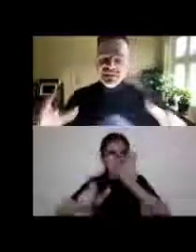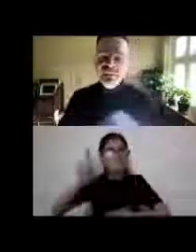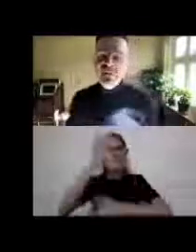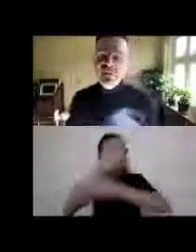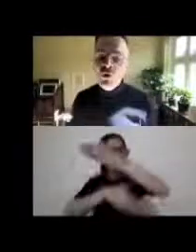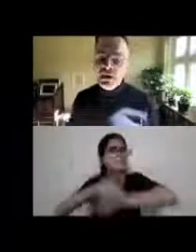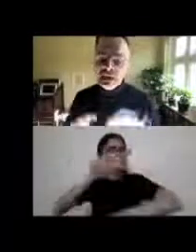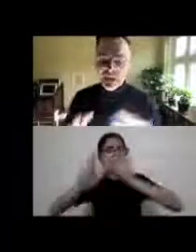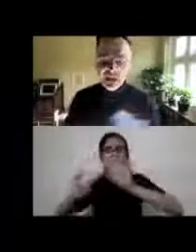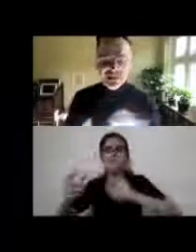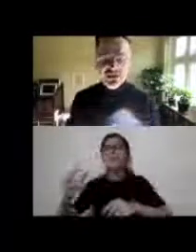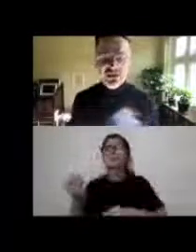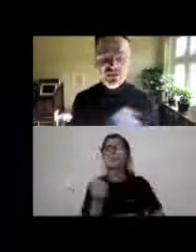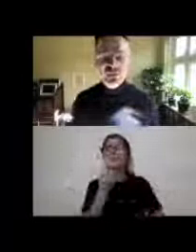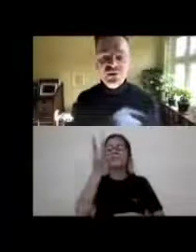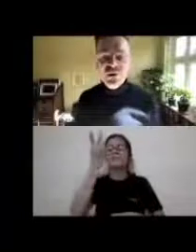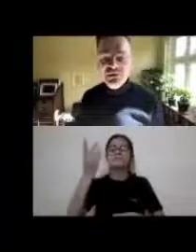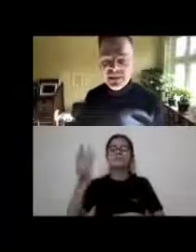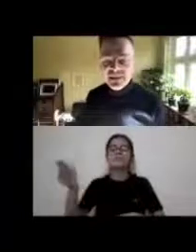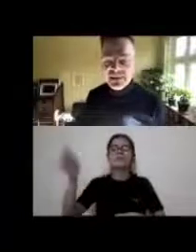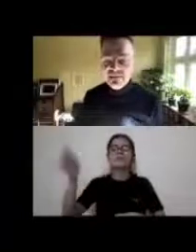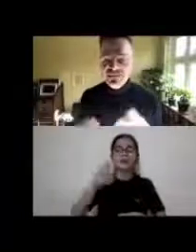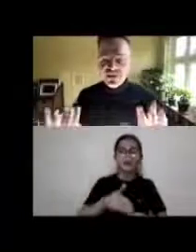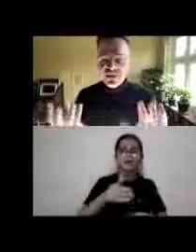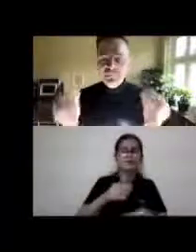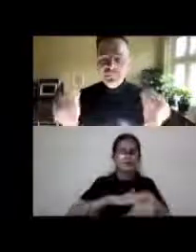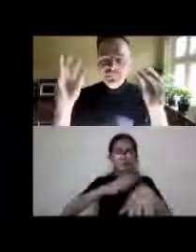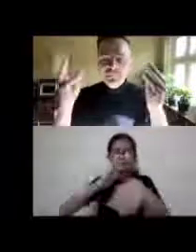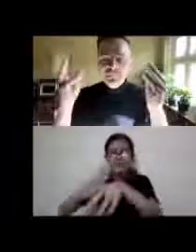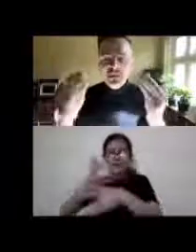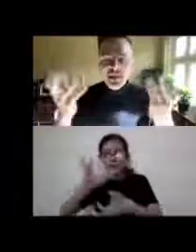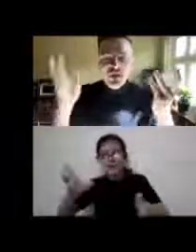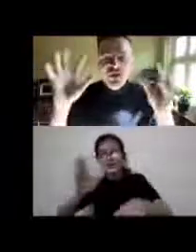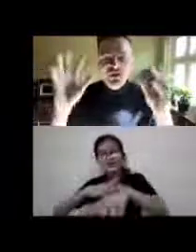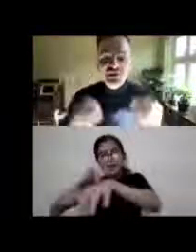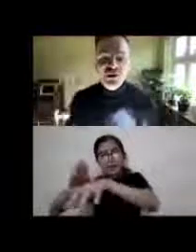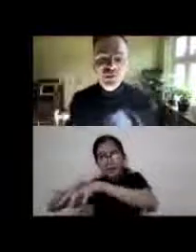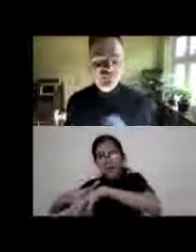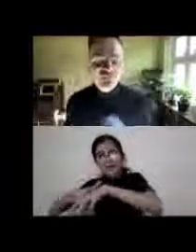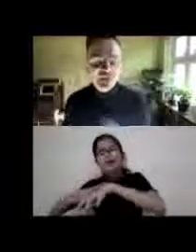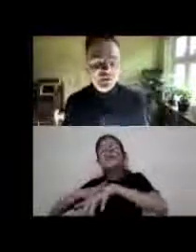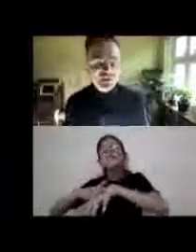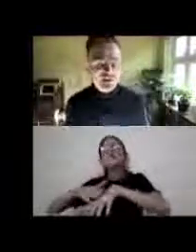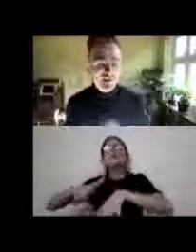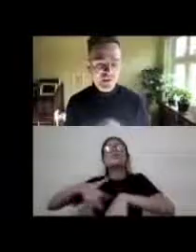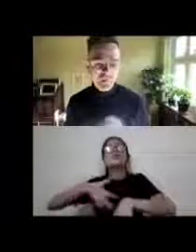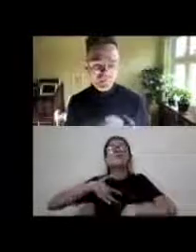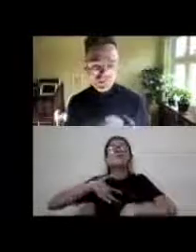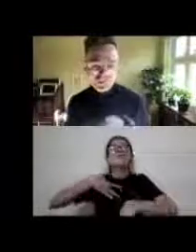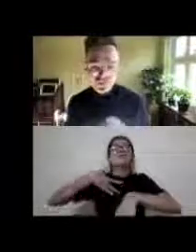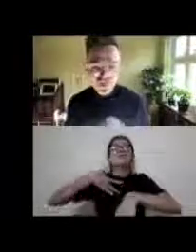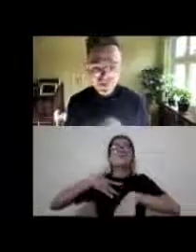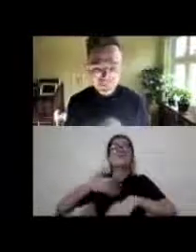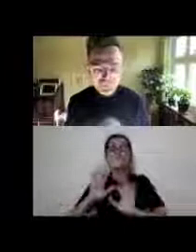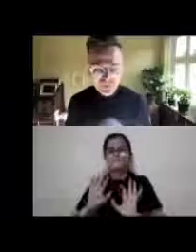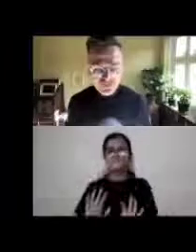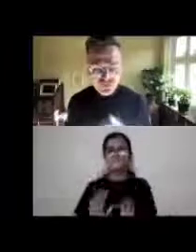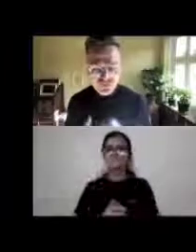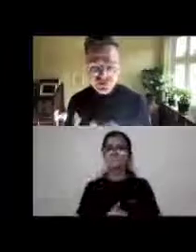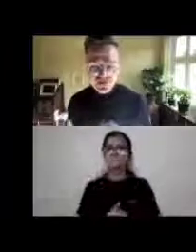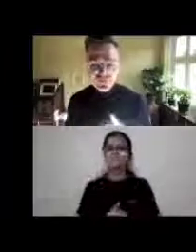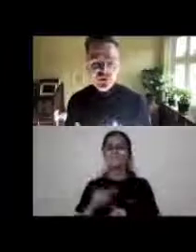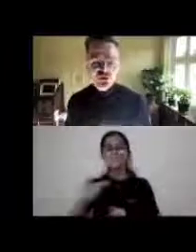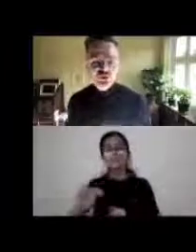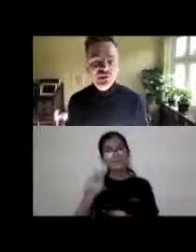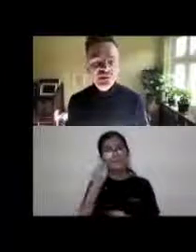disabilities come in the morning, touch those objects, and get hurt on their fingers. So the